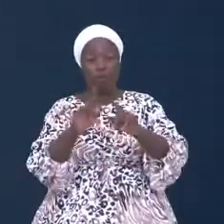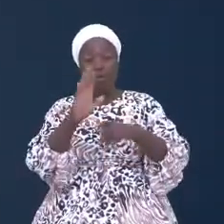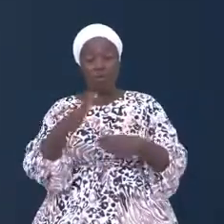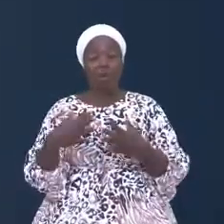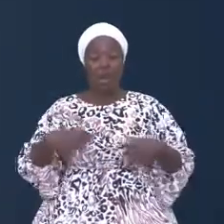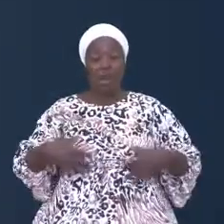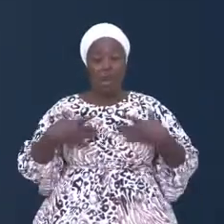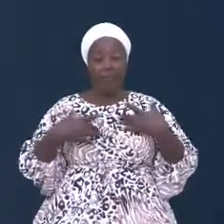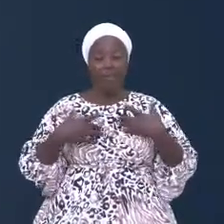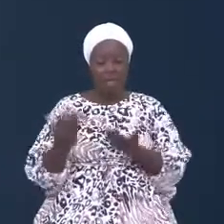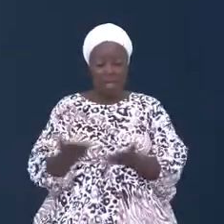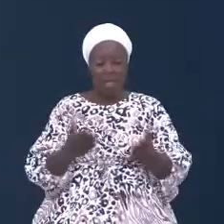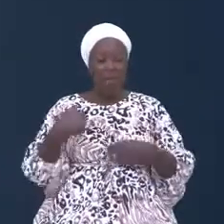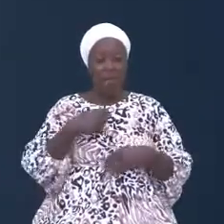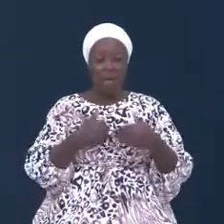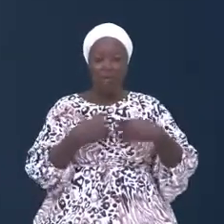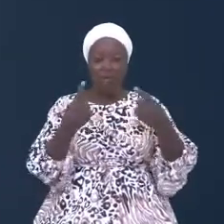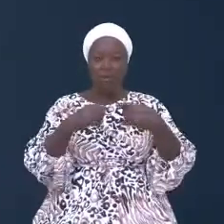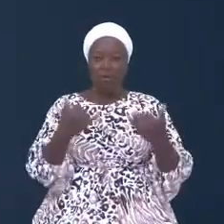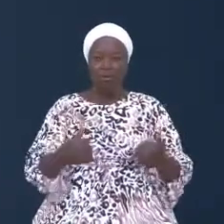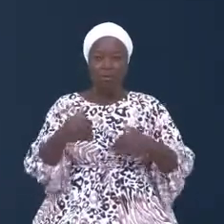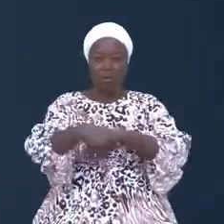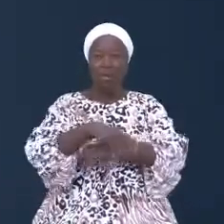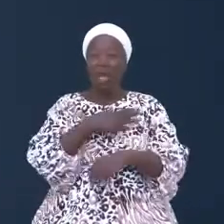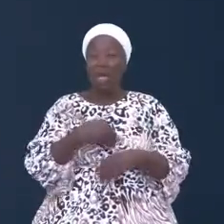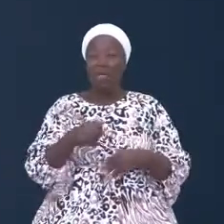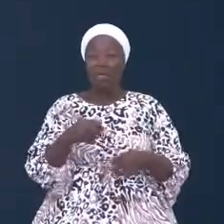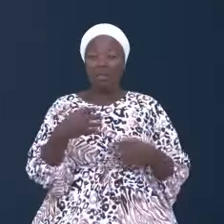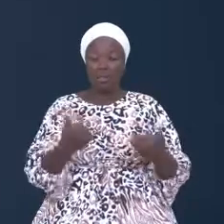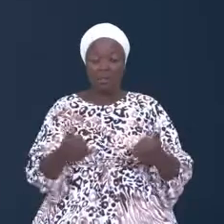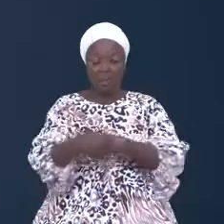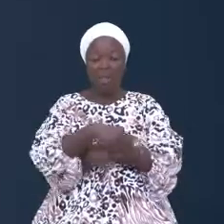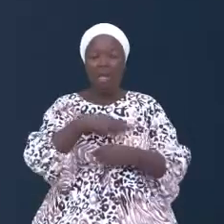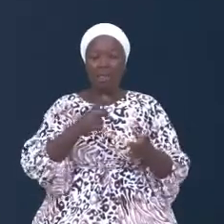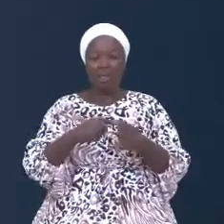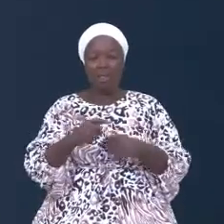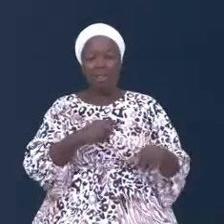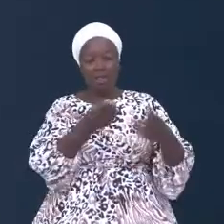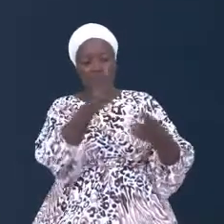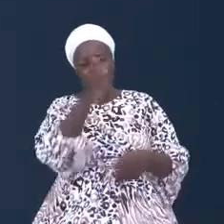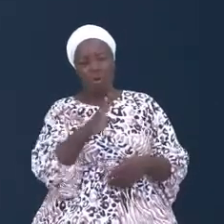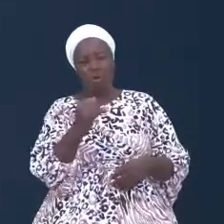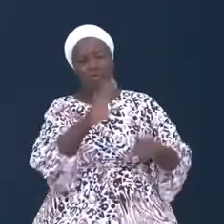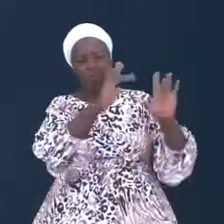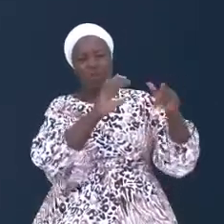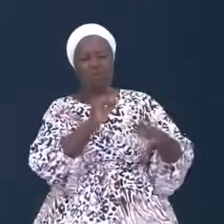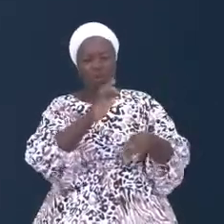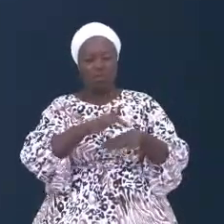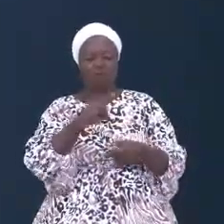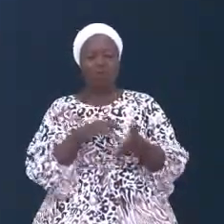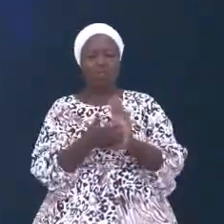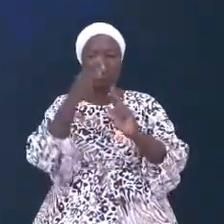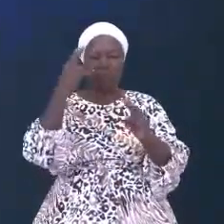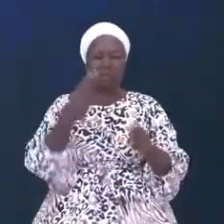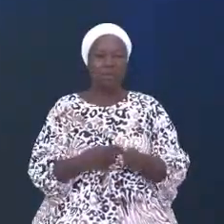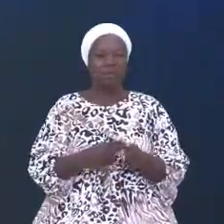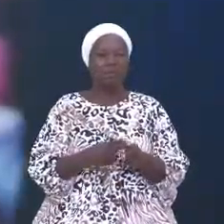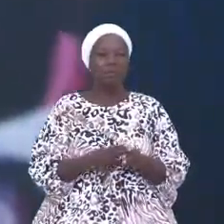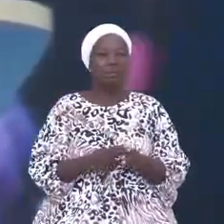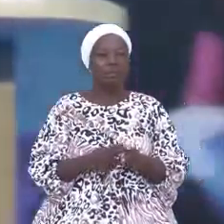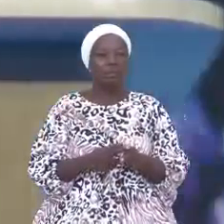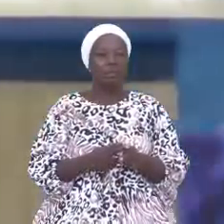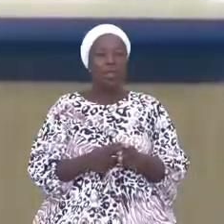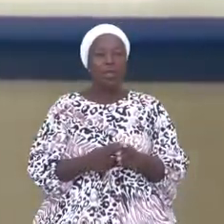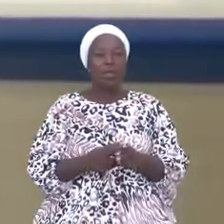life. Here we have come today, and the God of mercy will touch you in Jesus' name. He